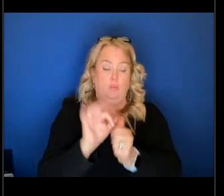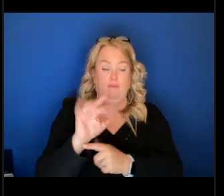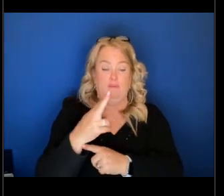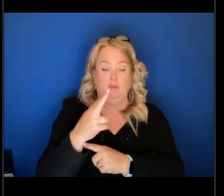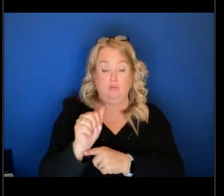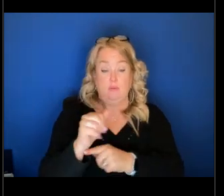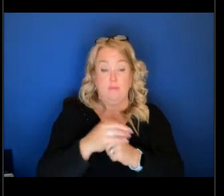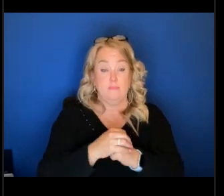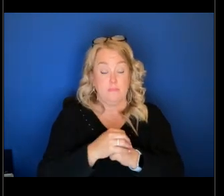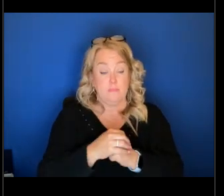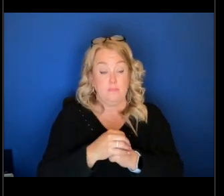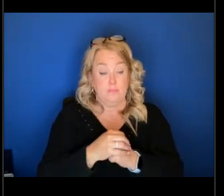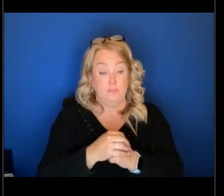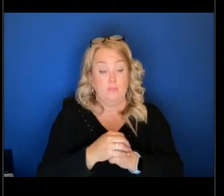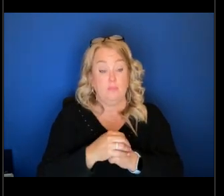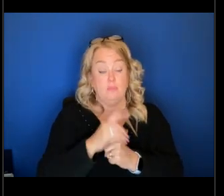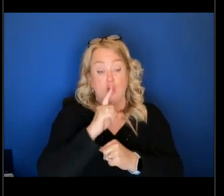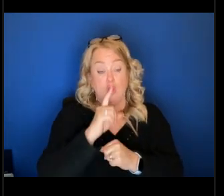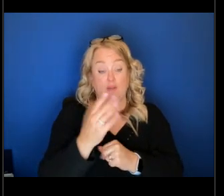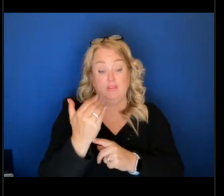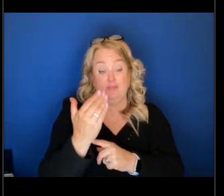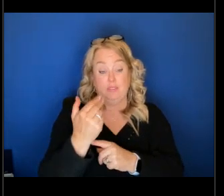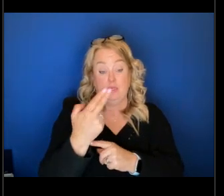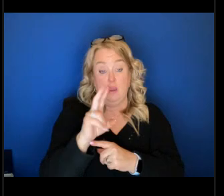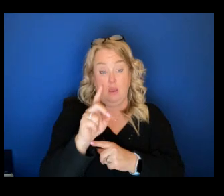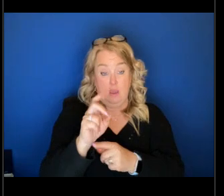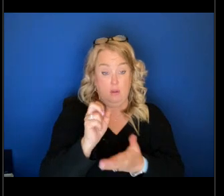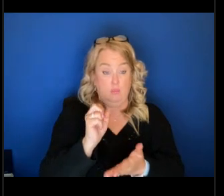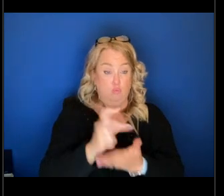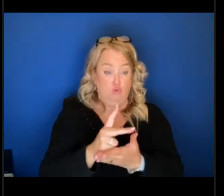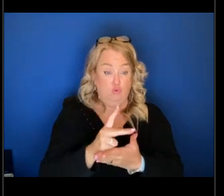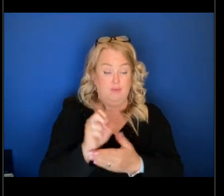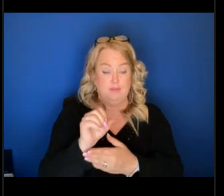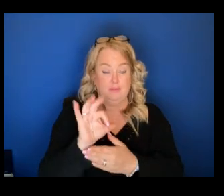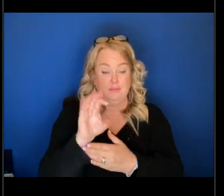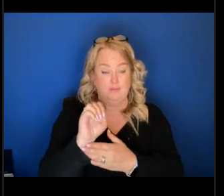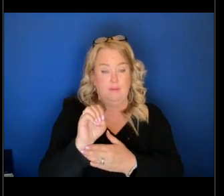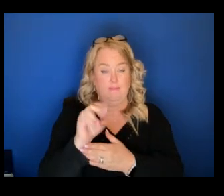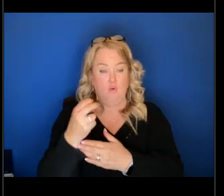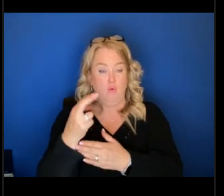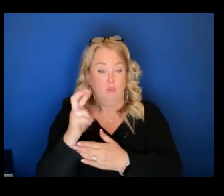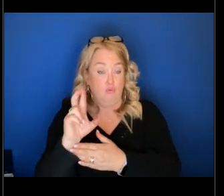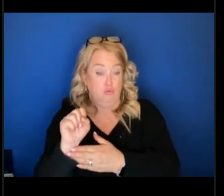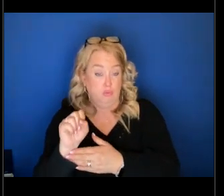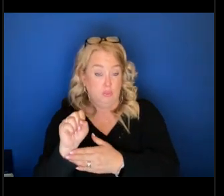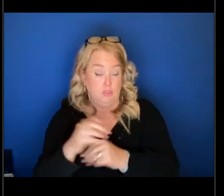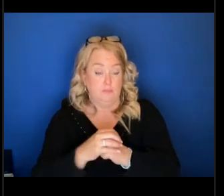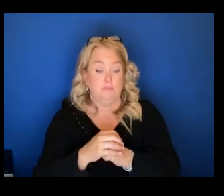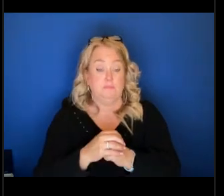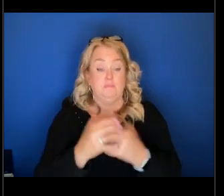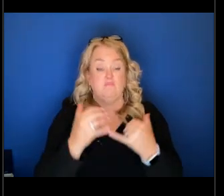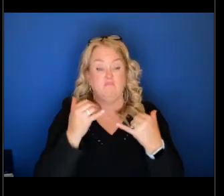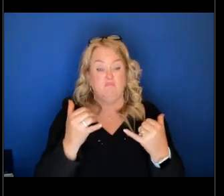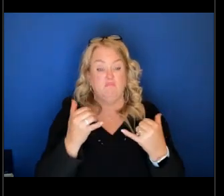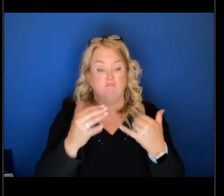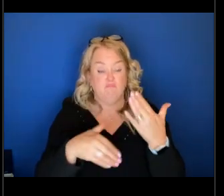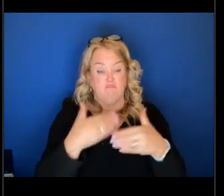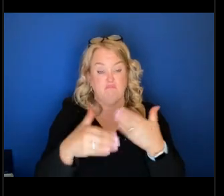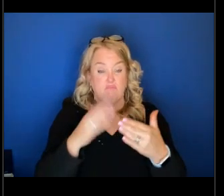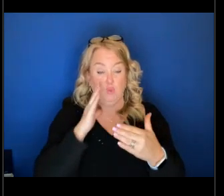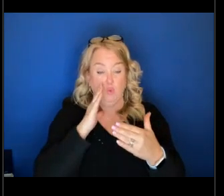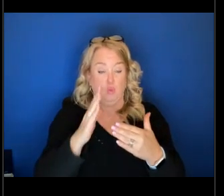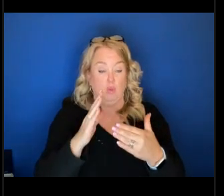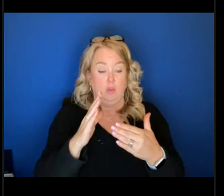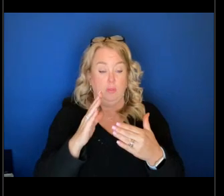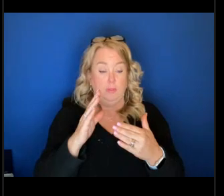FHA. And there are 15 HUD-approved safe harbors. Now let's move along into